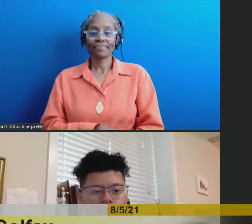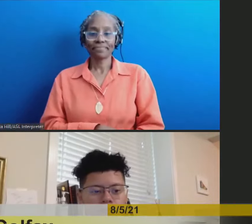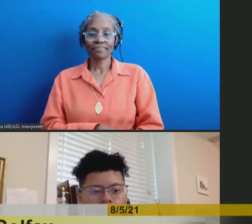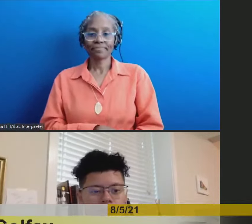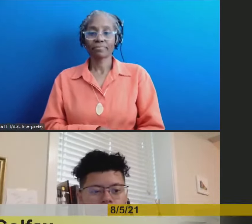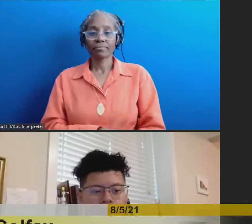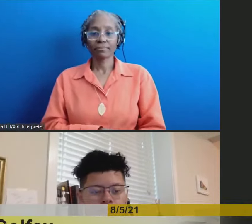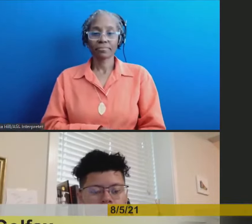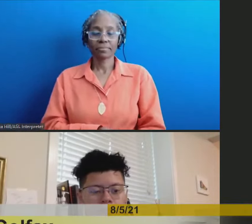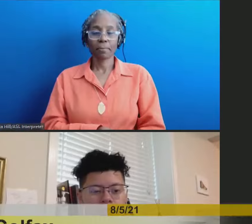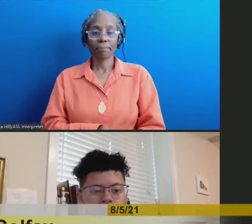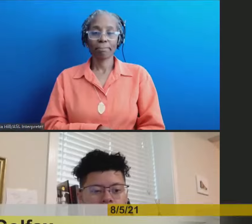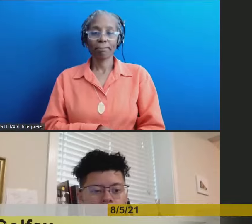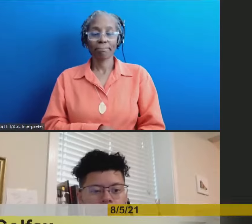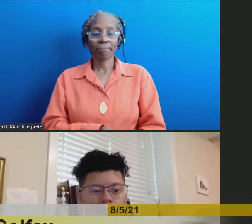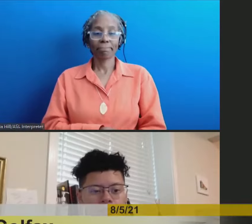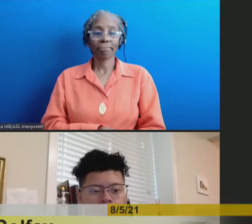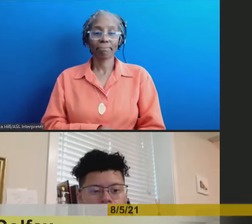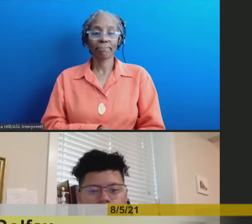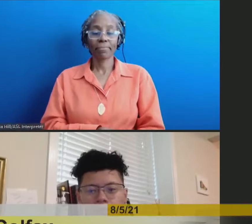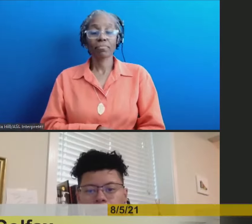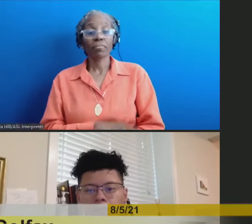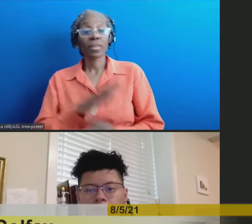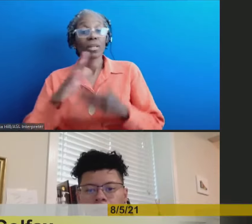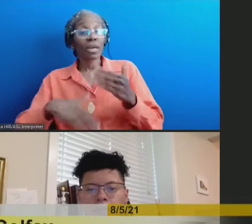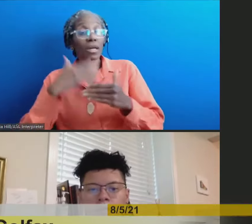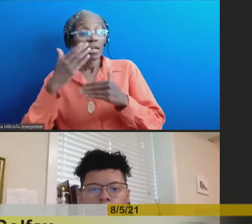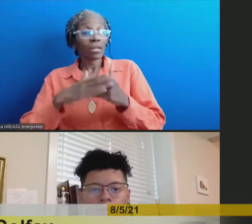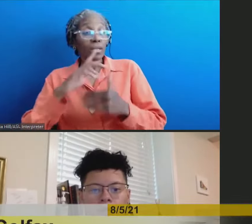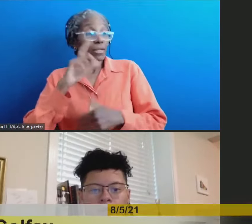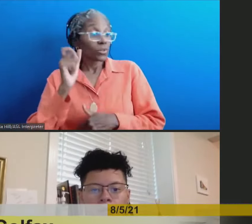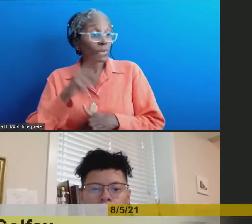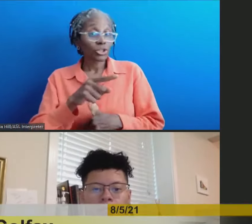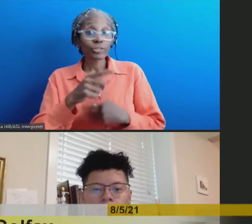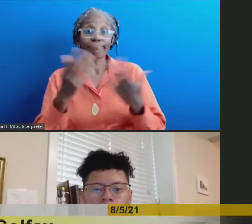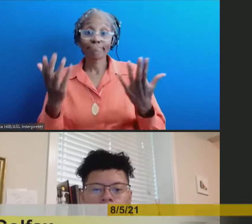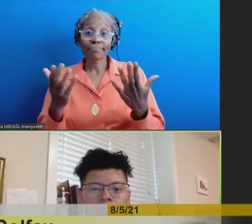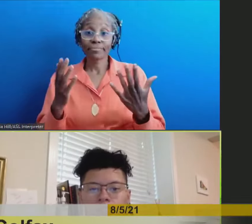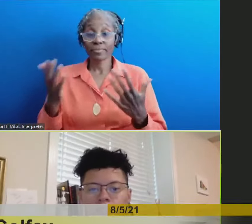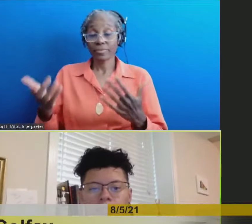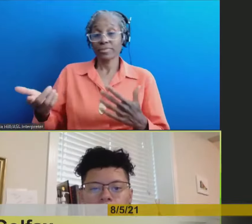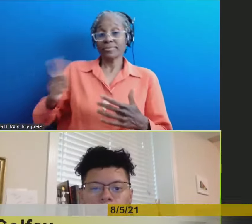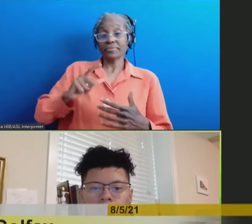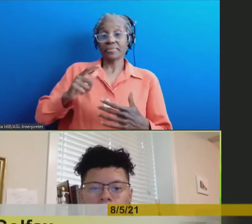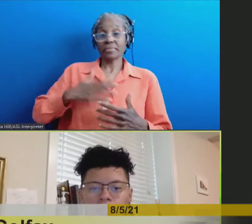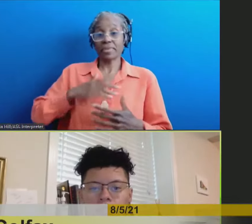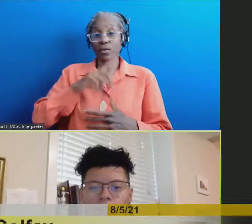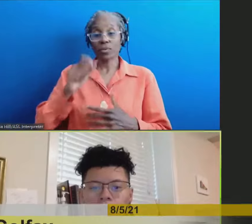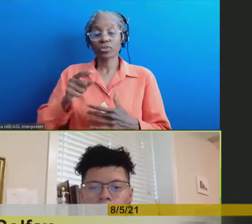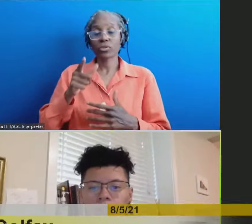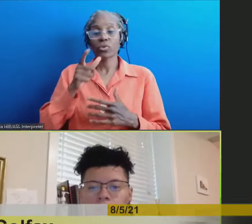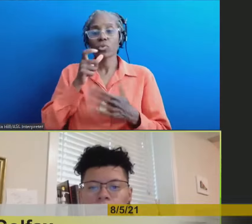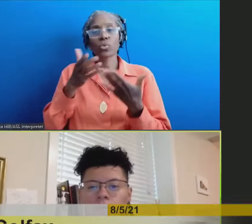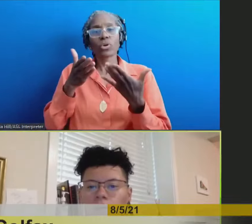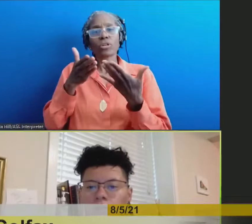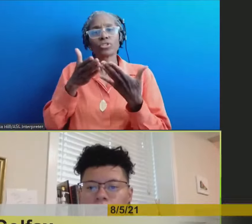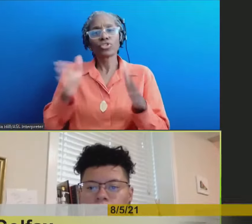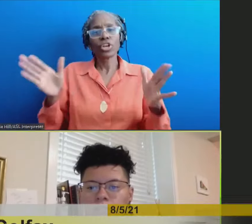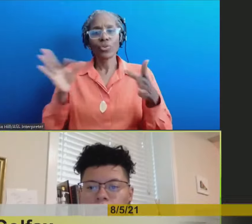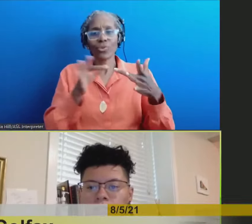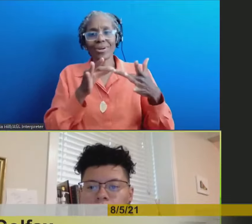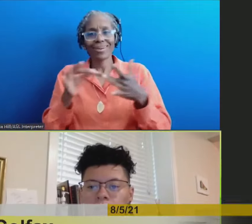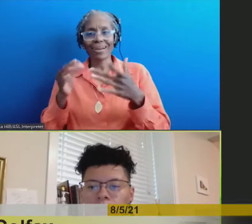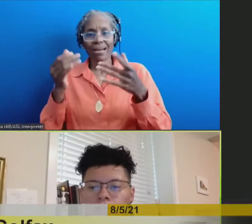Okay, great. Next question. My next question is, what is the general guidance with regards